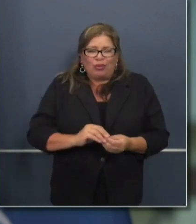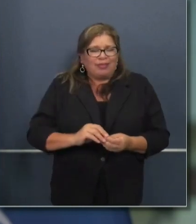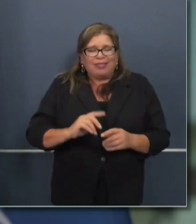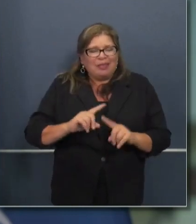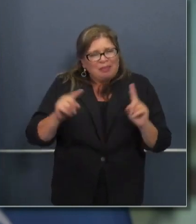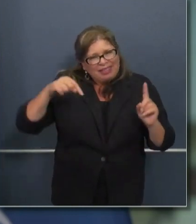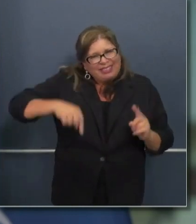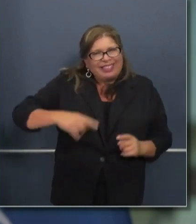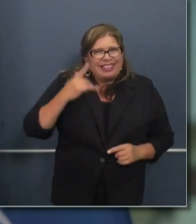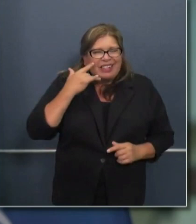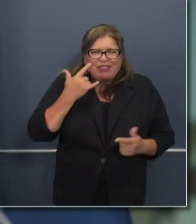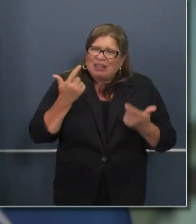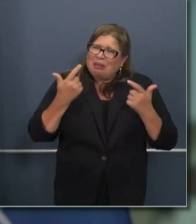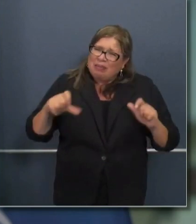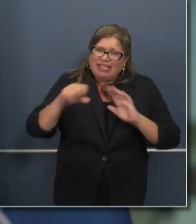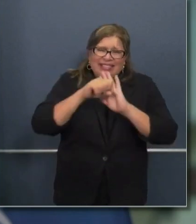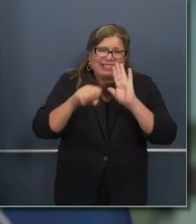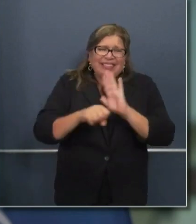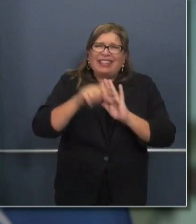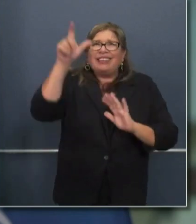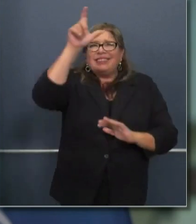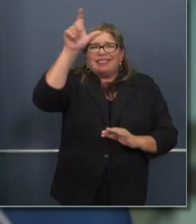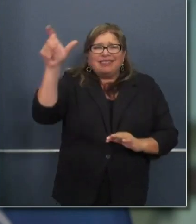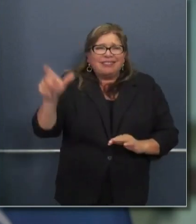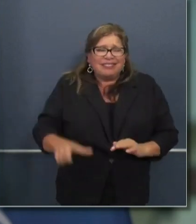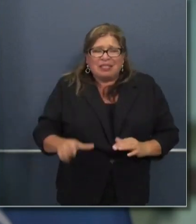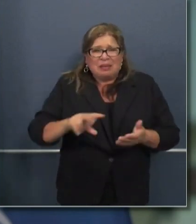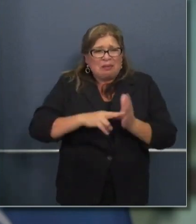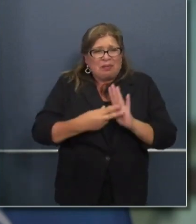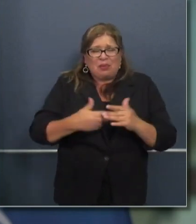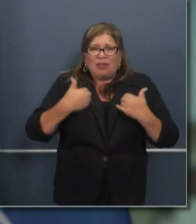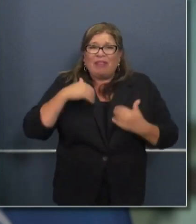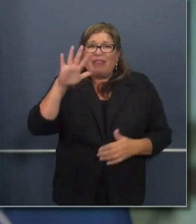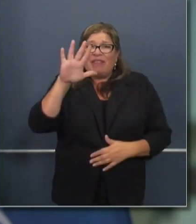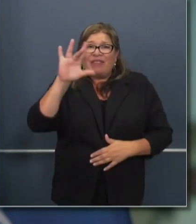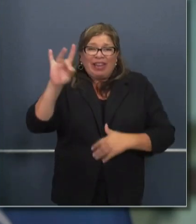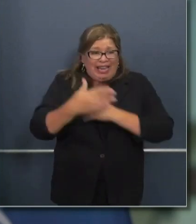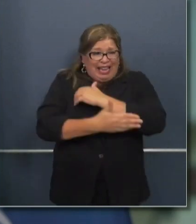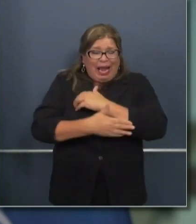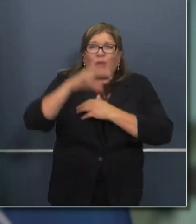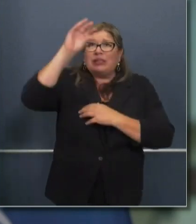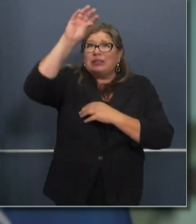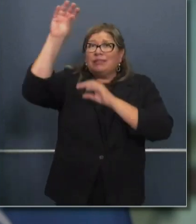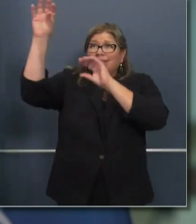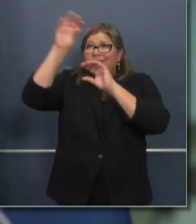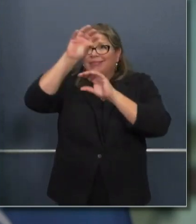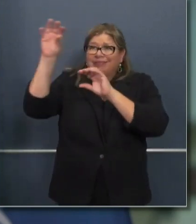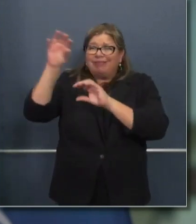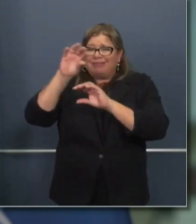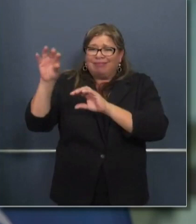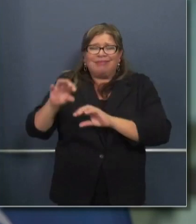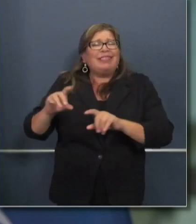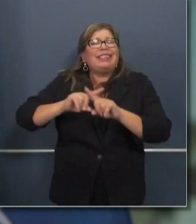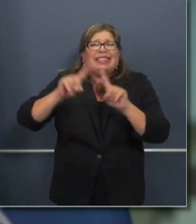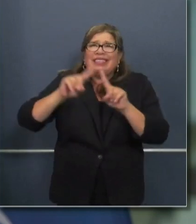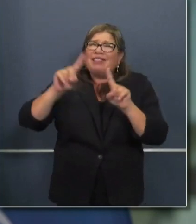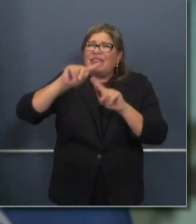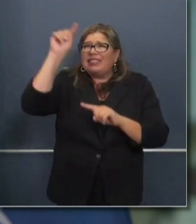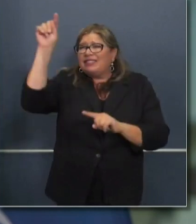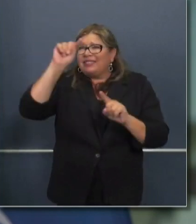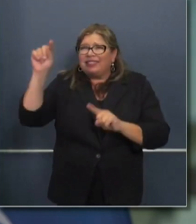has 58 counties, 470 plus cities, different lived realities. And so the answer to your